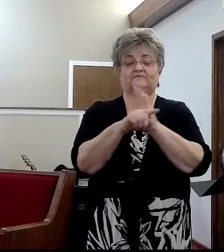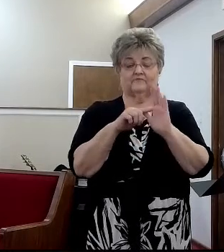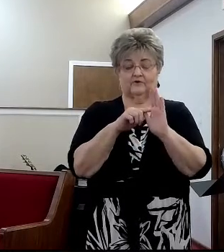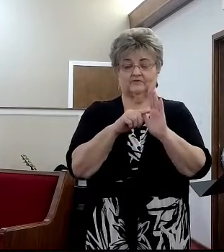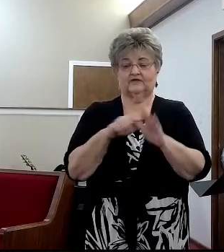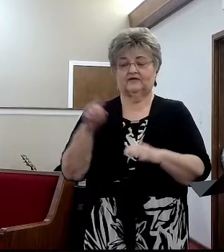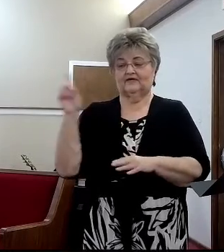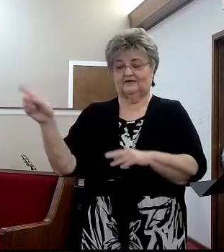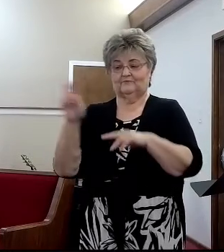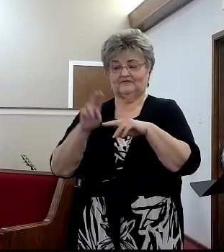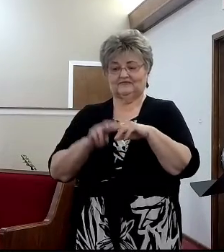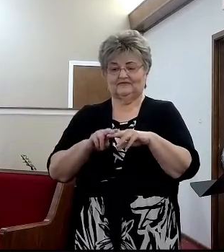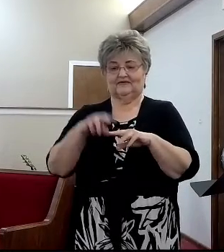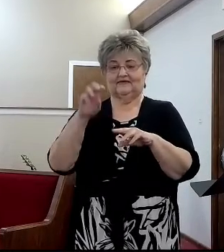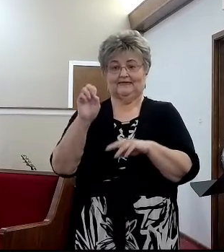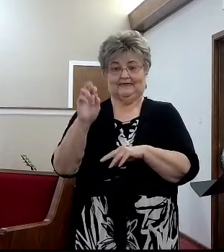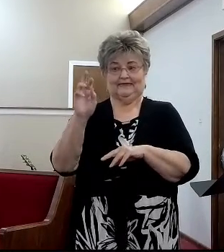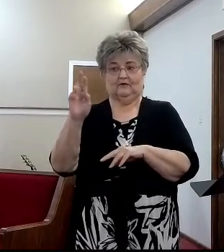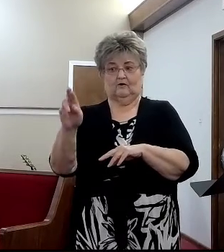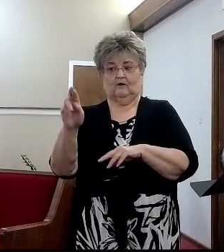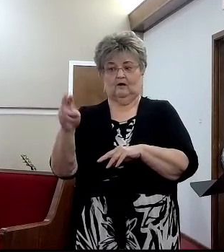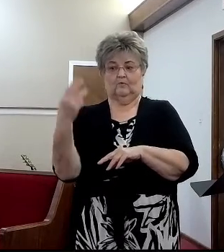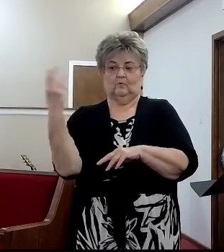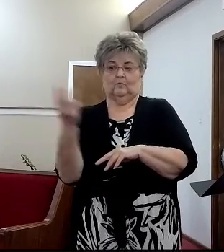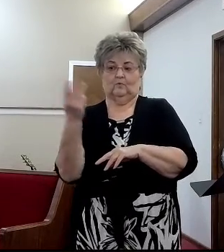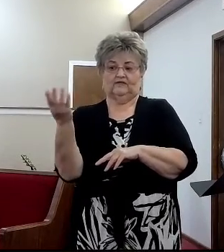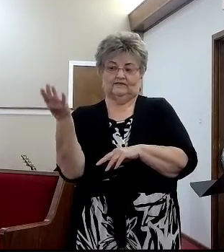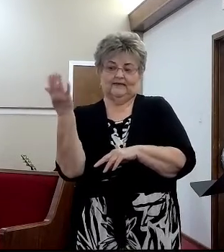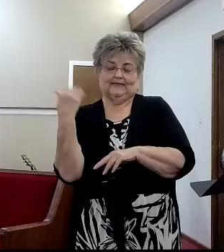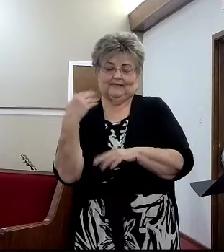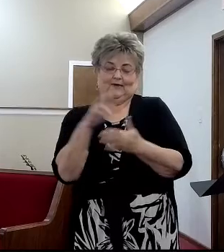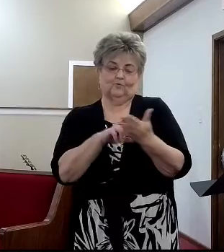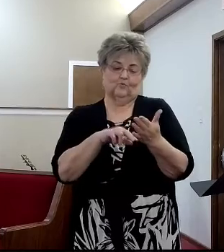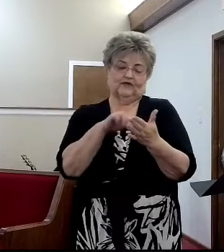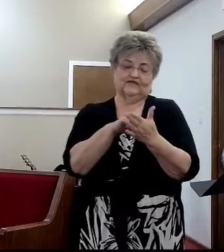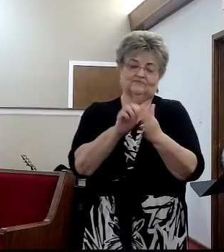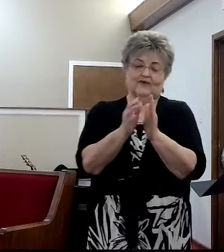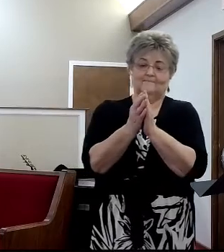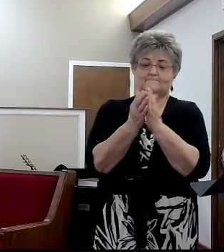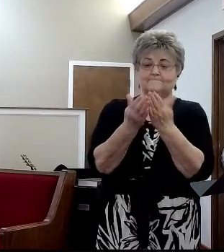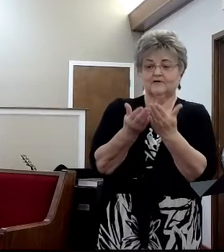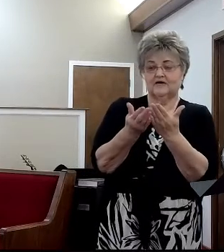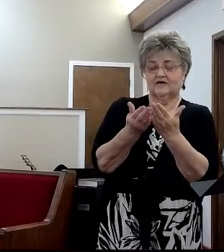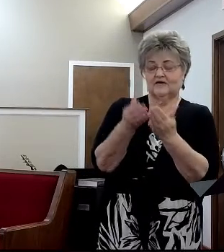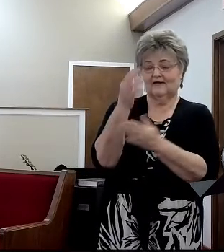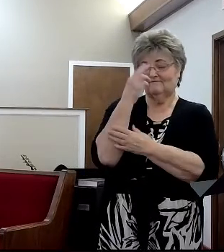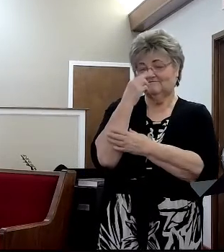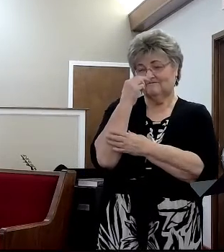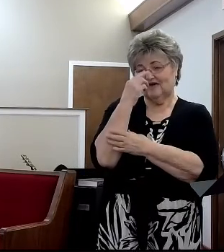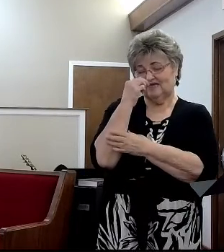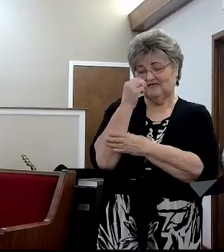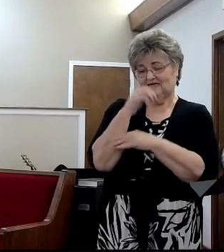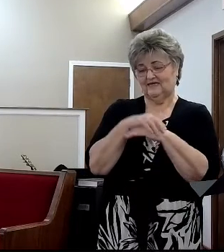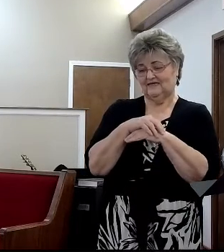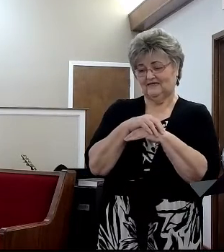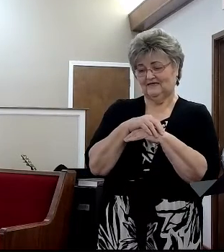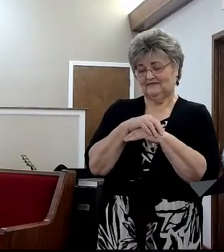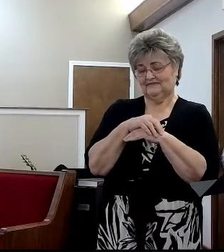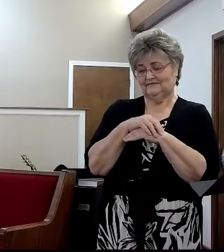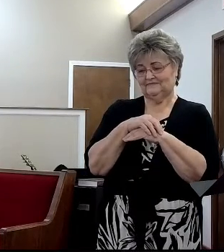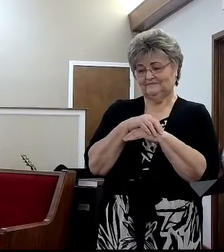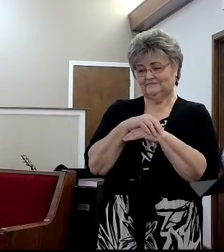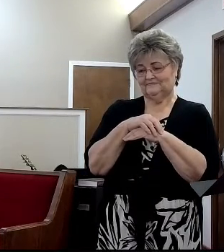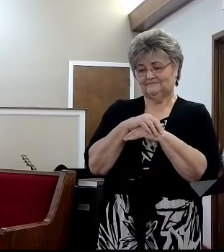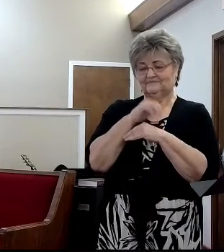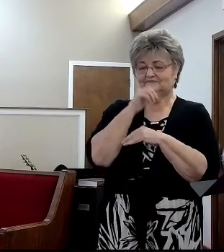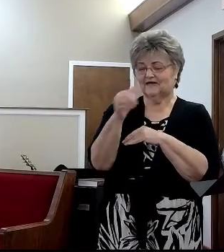on Wednesday, I told y'all this, right? And but I was reading that book, and so it was funny. I don't believe